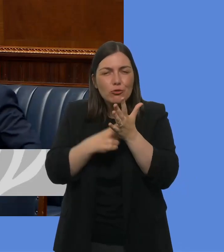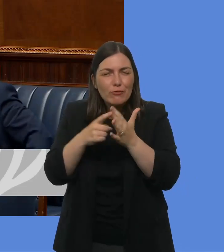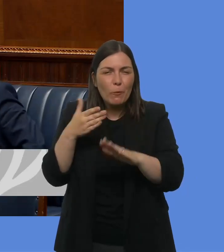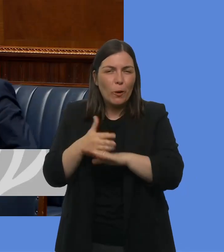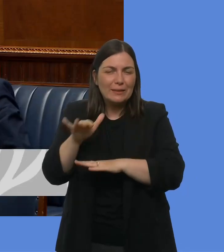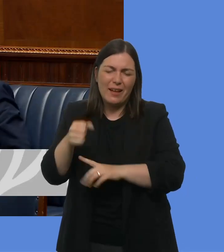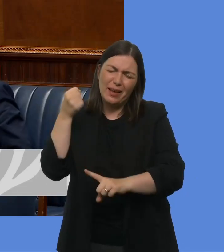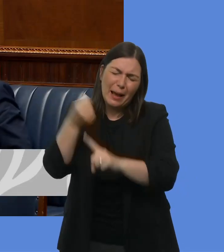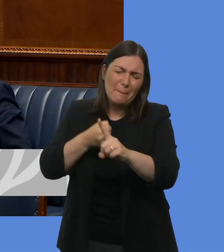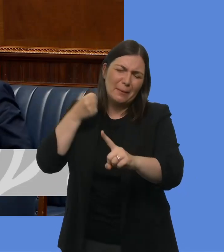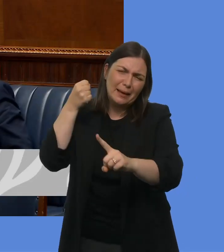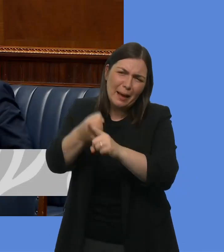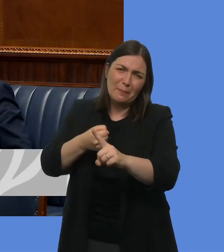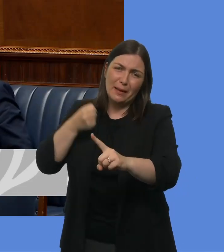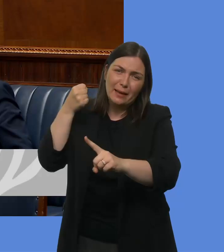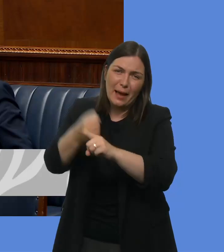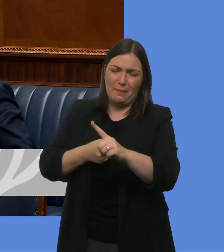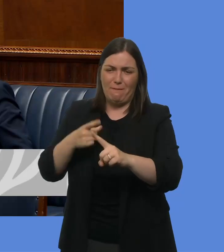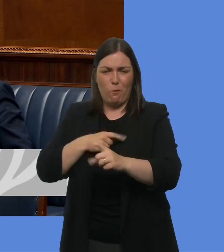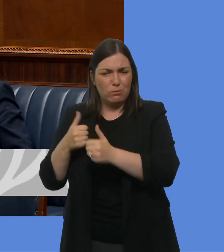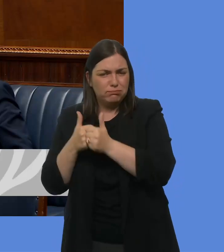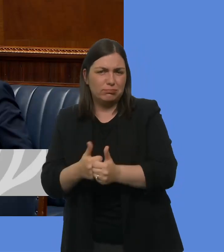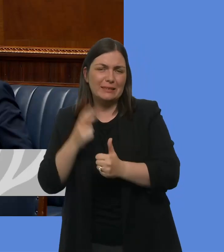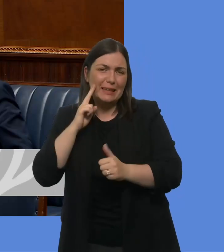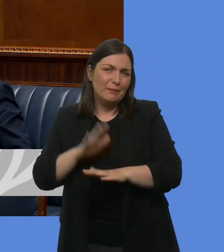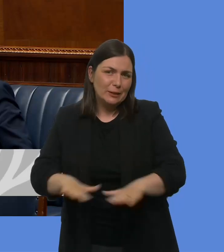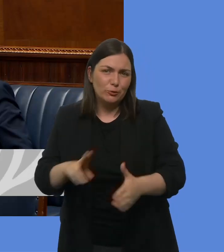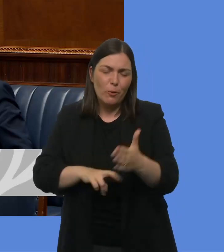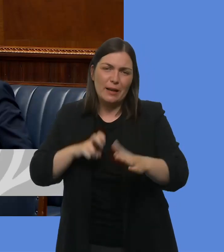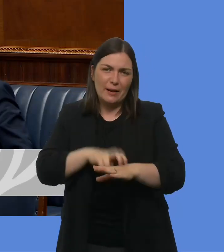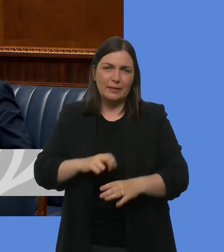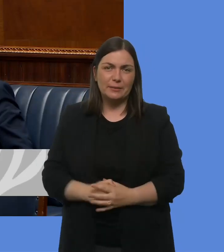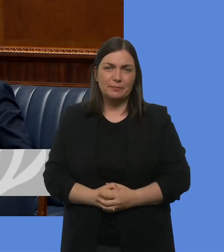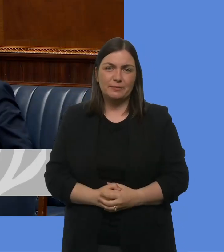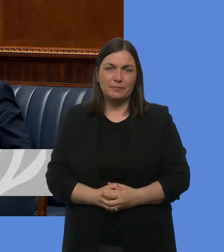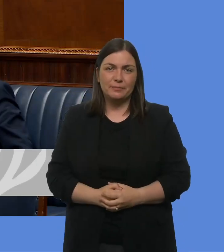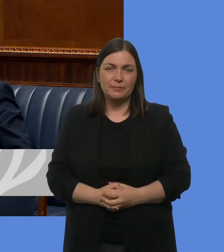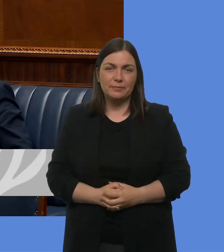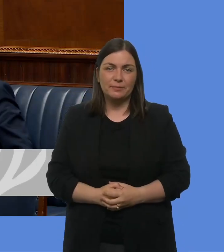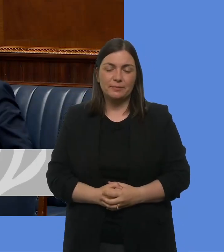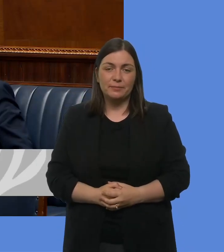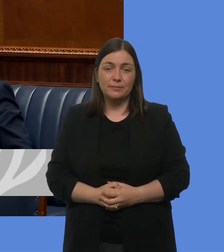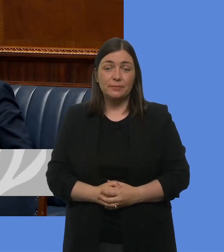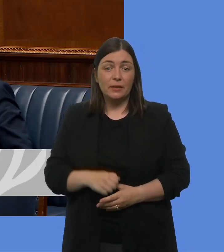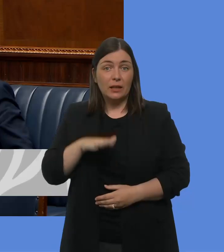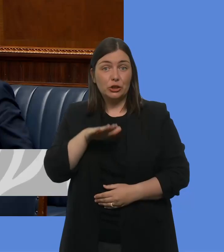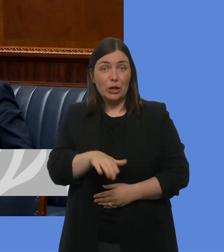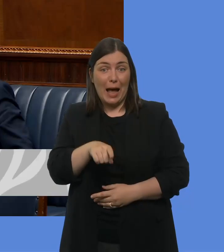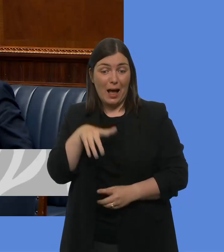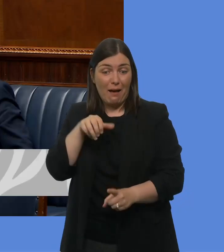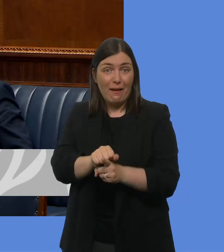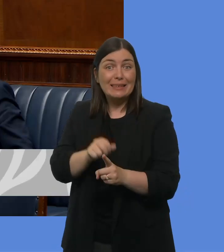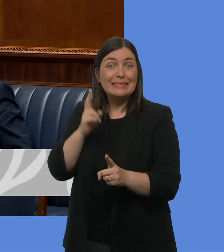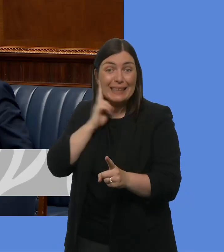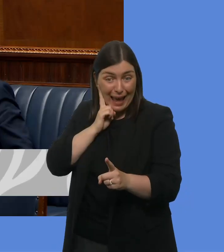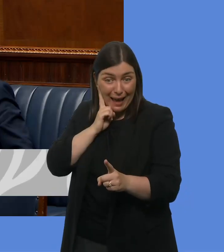Northern Ireland. When deafness is identified in a child, even in infancy, other members have referenced this, they will ordinarily be assigned a teacher of the deaf who will